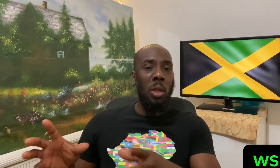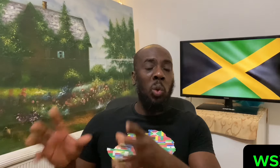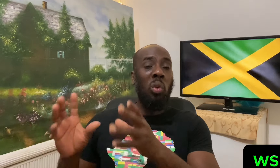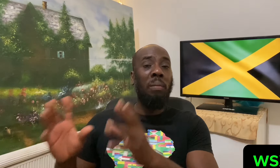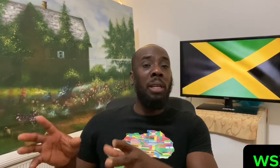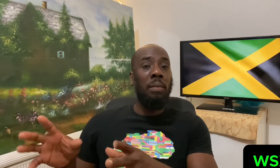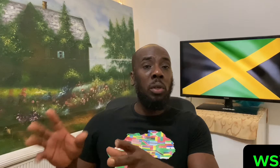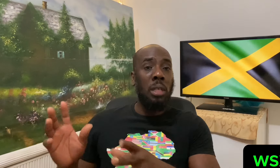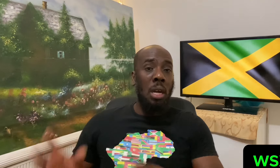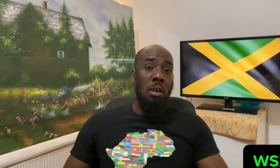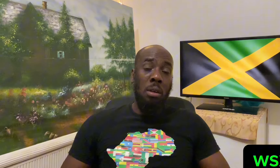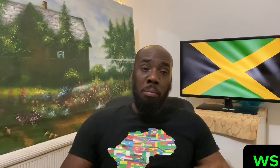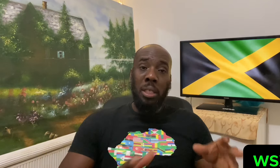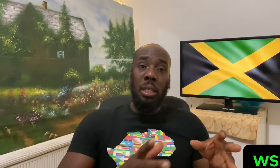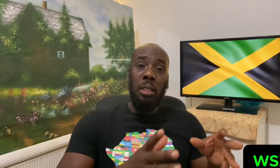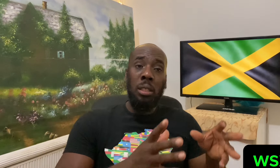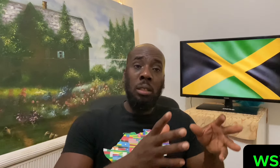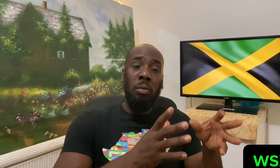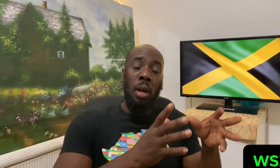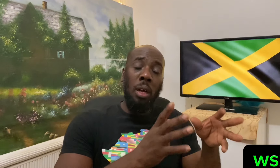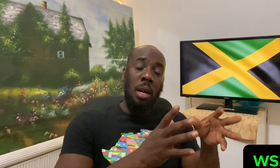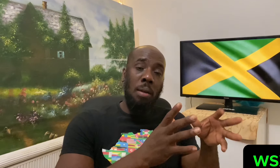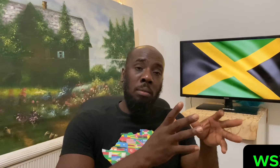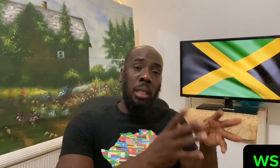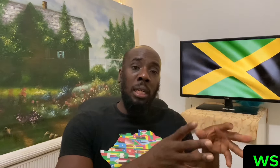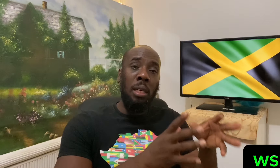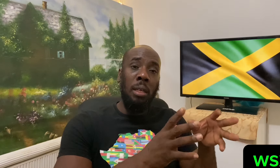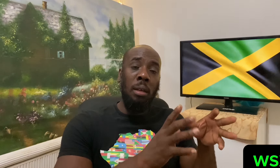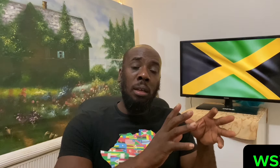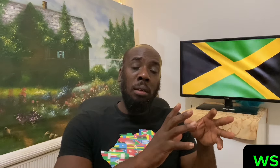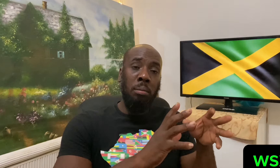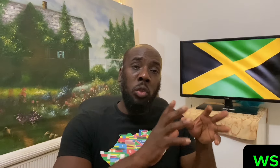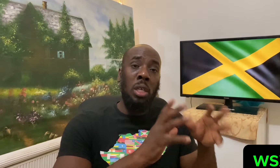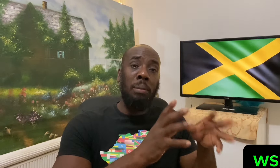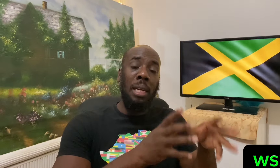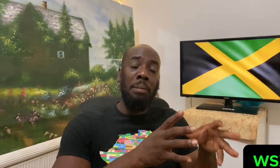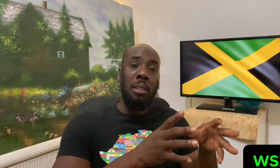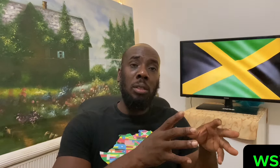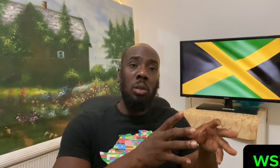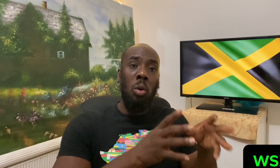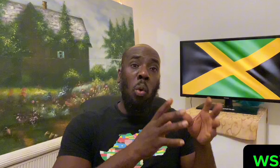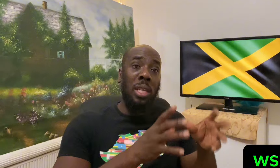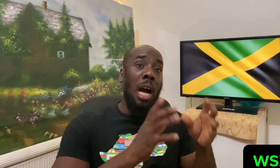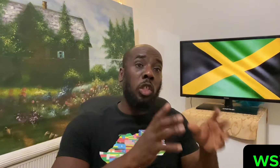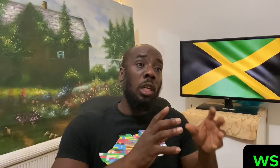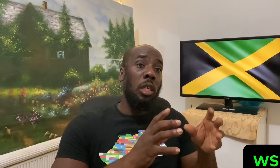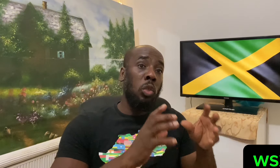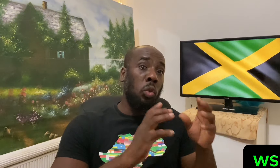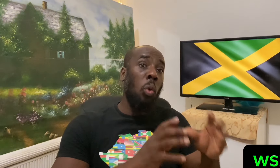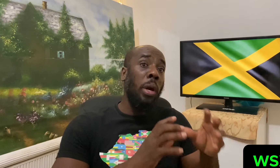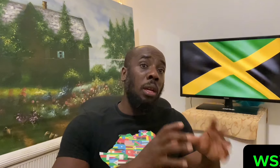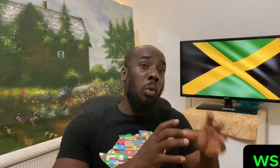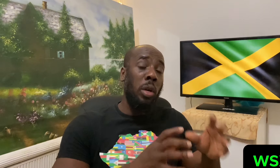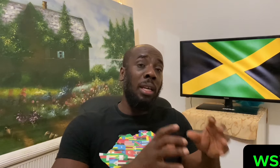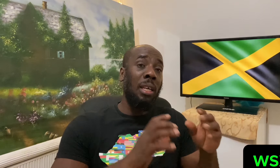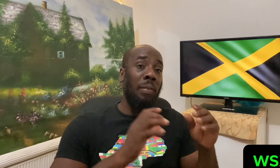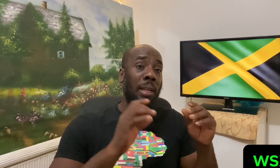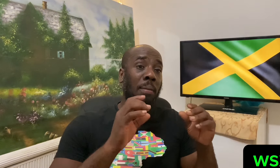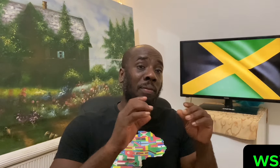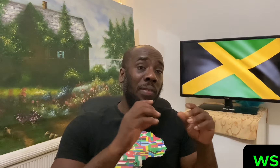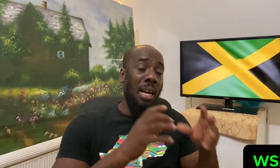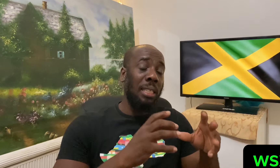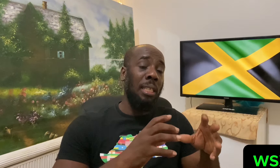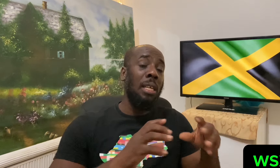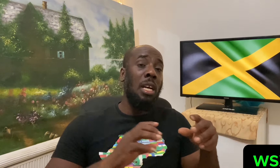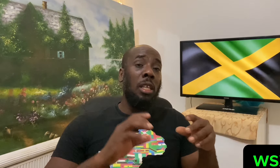overwhelmingly, 12 million votes. President, leader Julius Malema, who is actually doing the work and giving